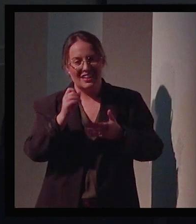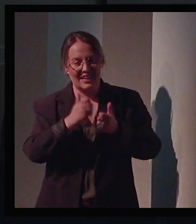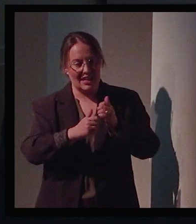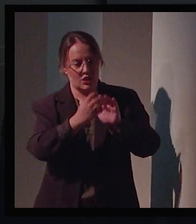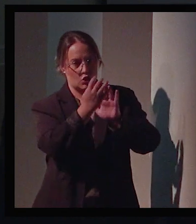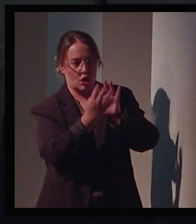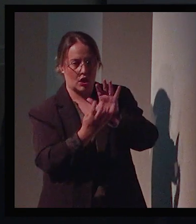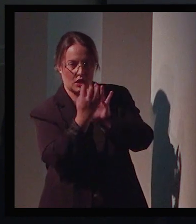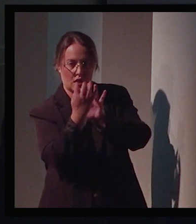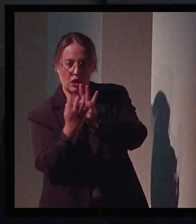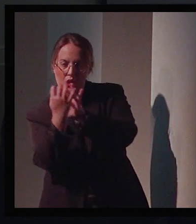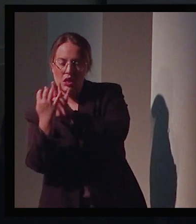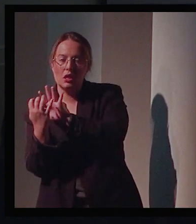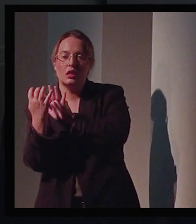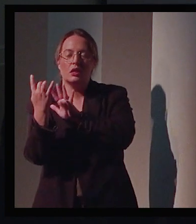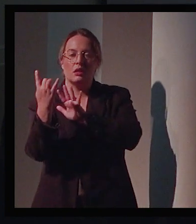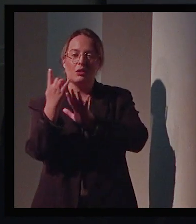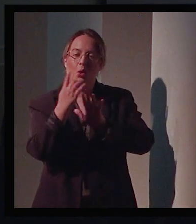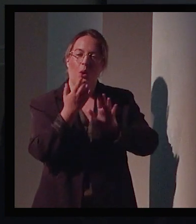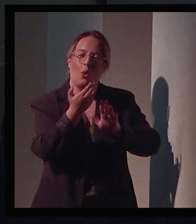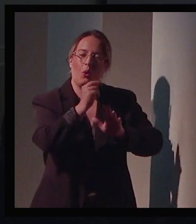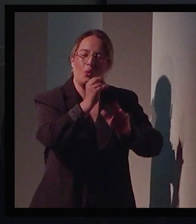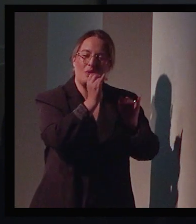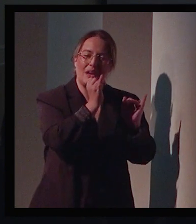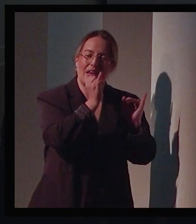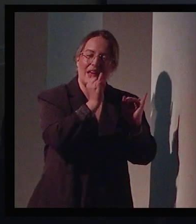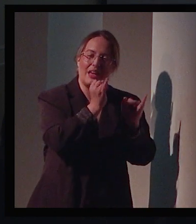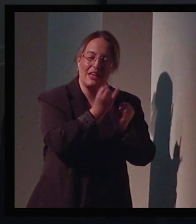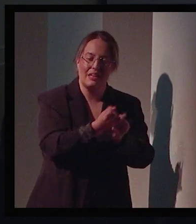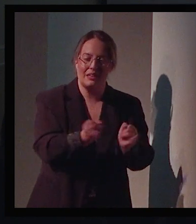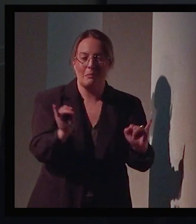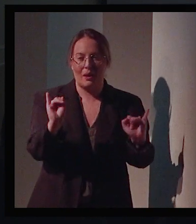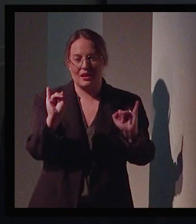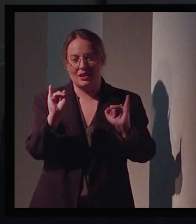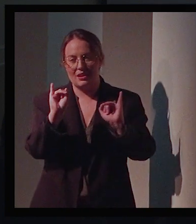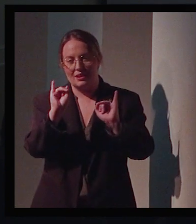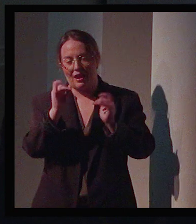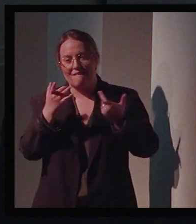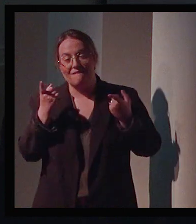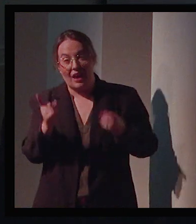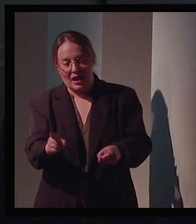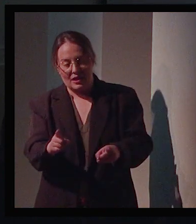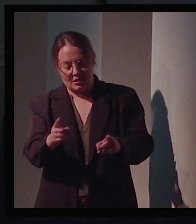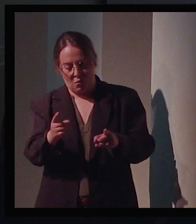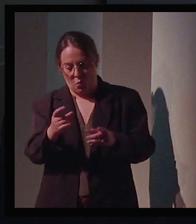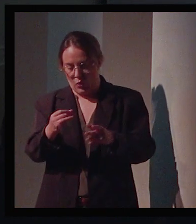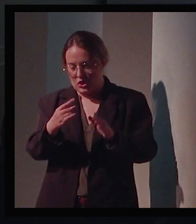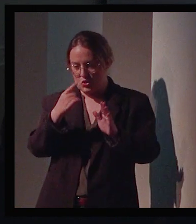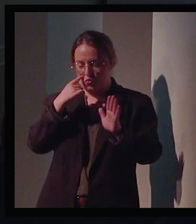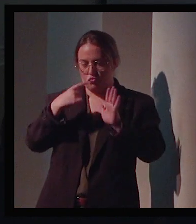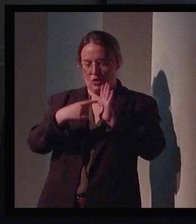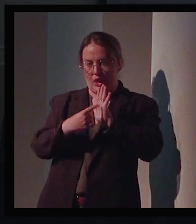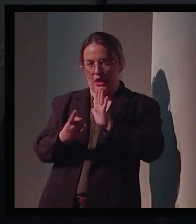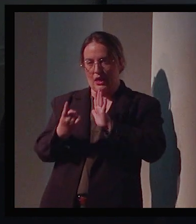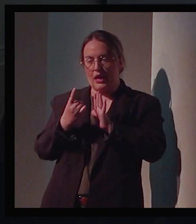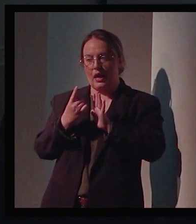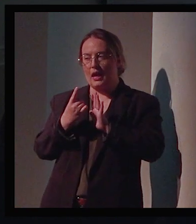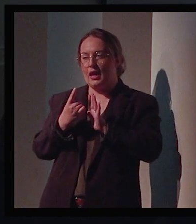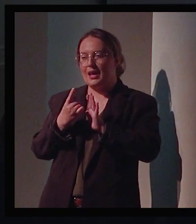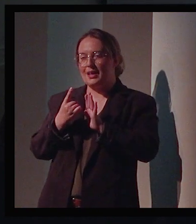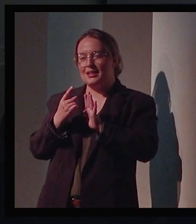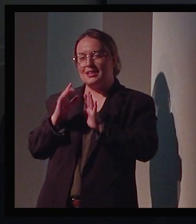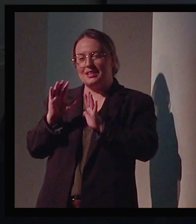was calling attention to the process and artifice of picture making, announcing that a painting was nothing more than a